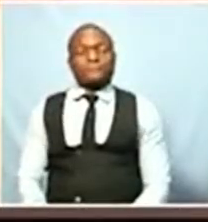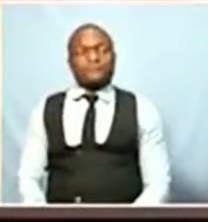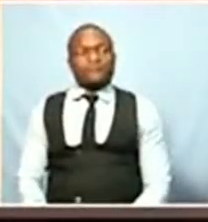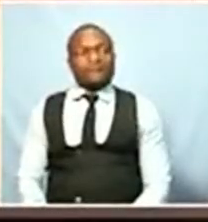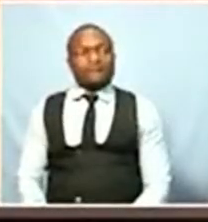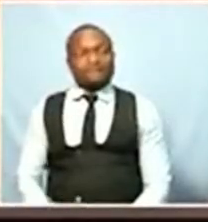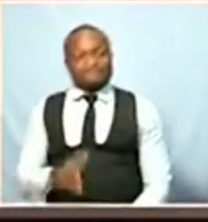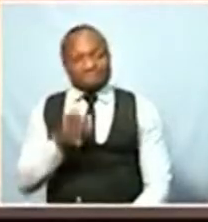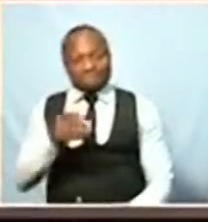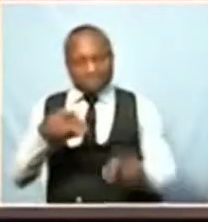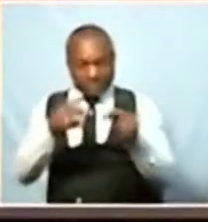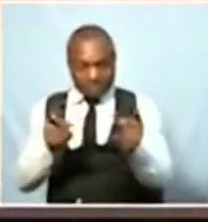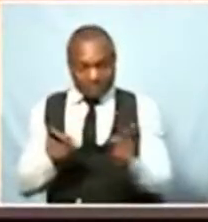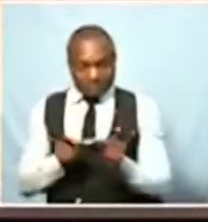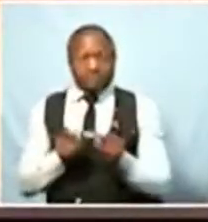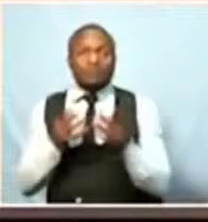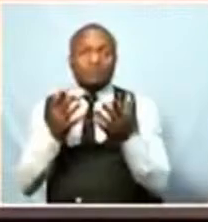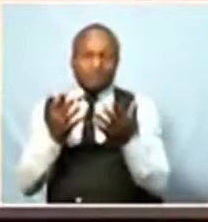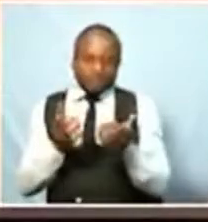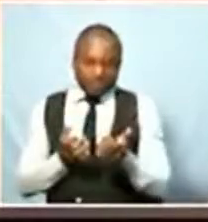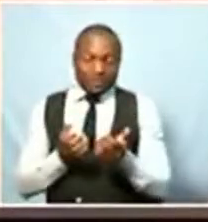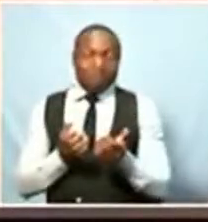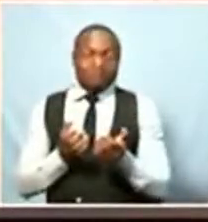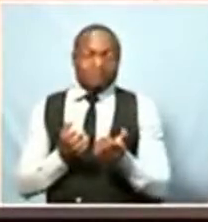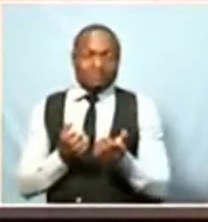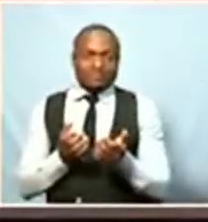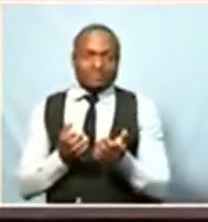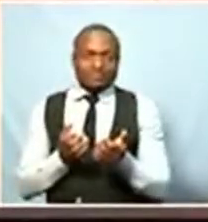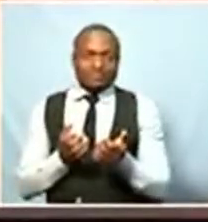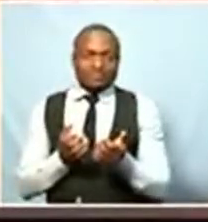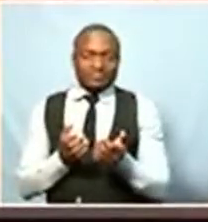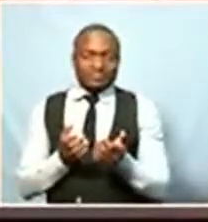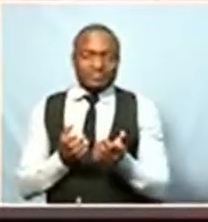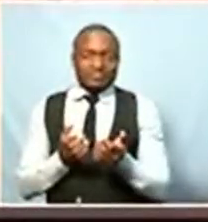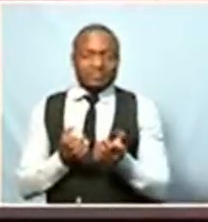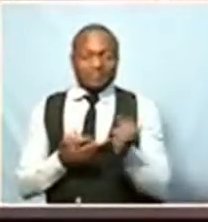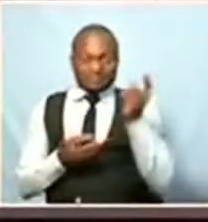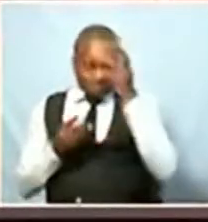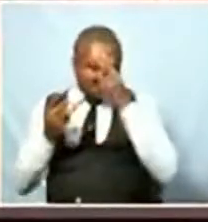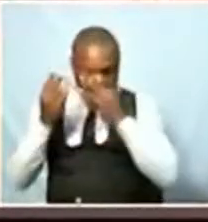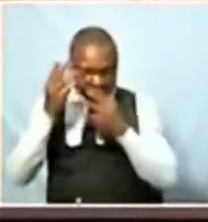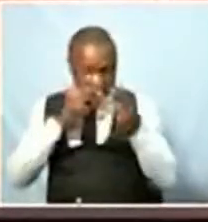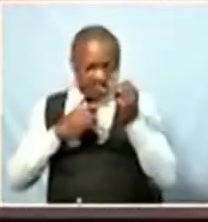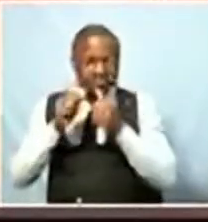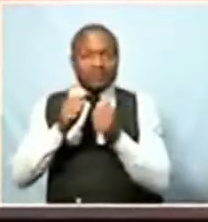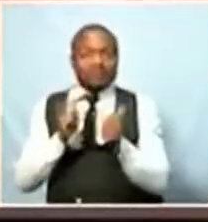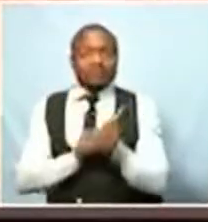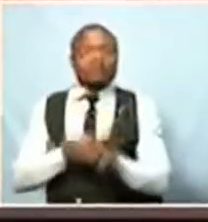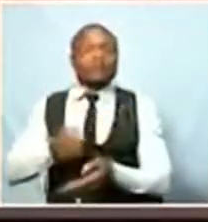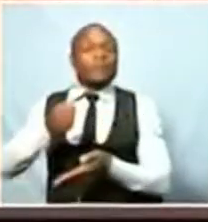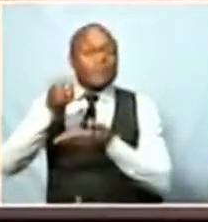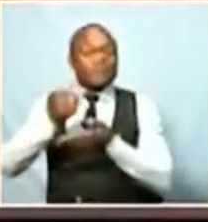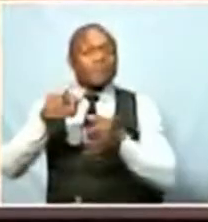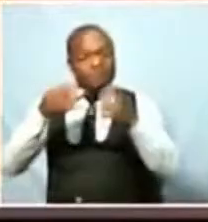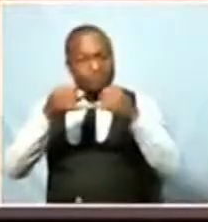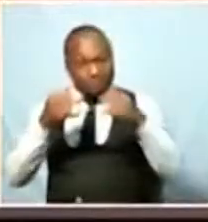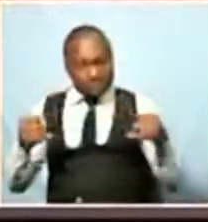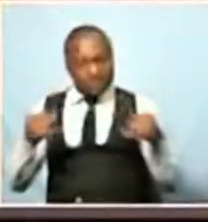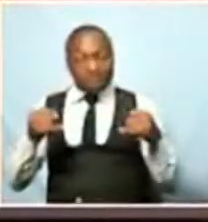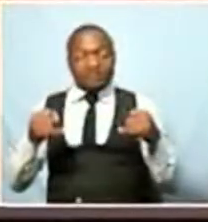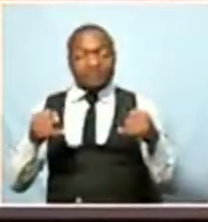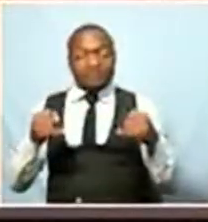that is the position I would like to take. Yes. And the concern about budget lines for